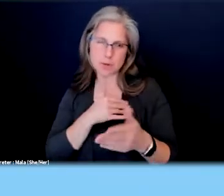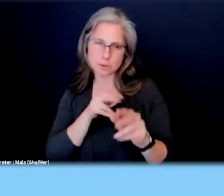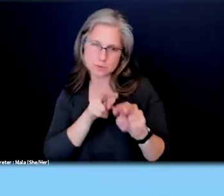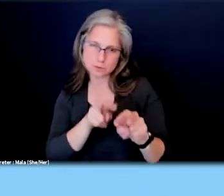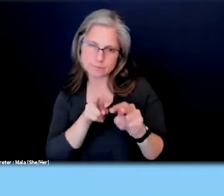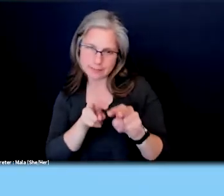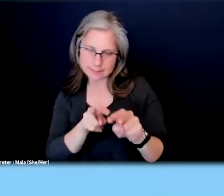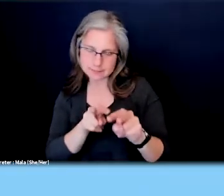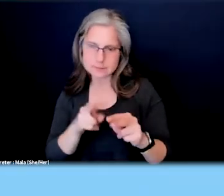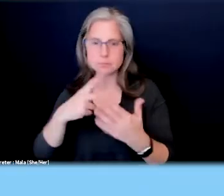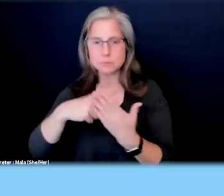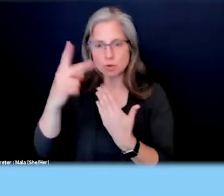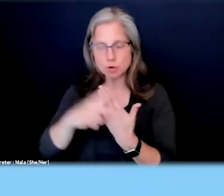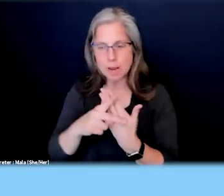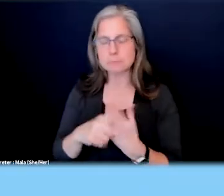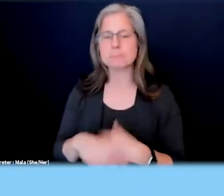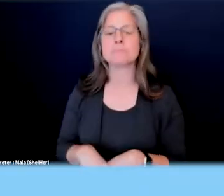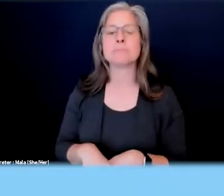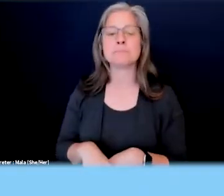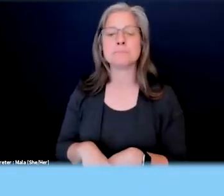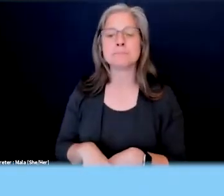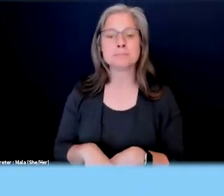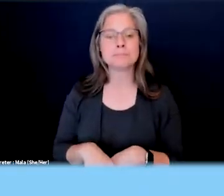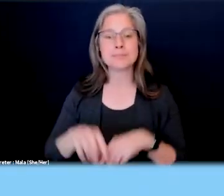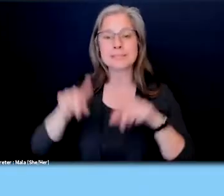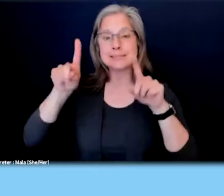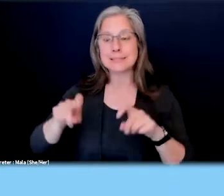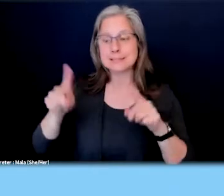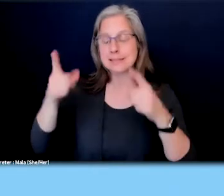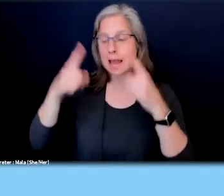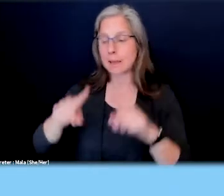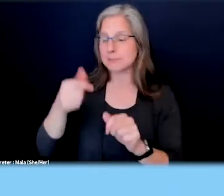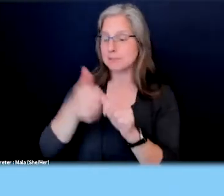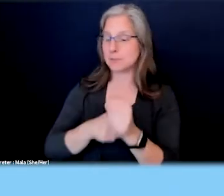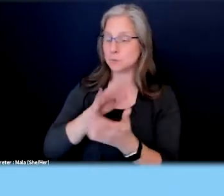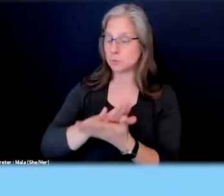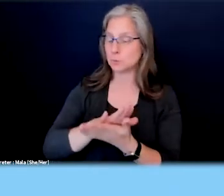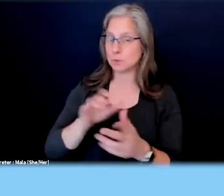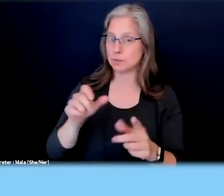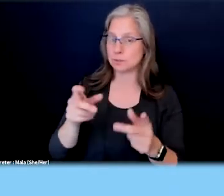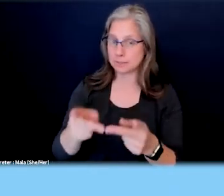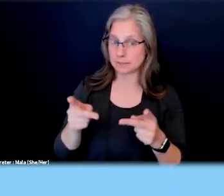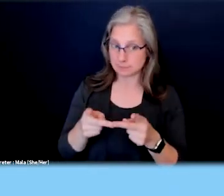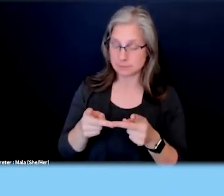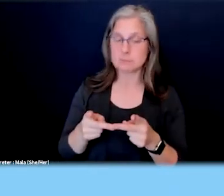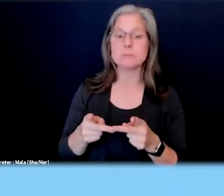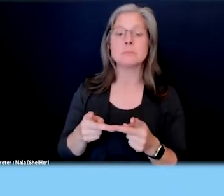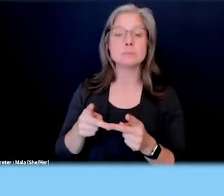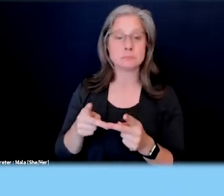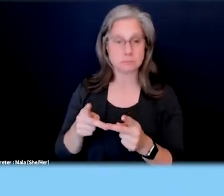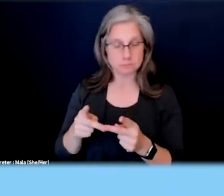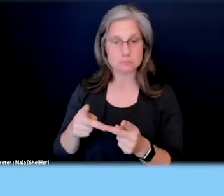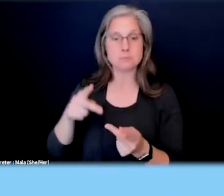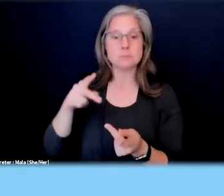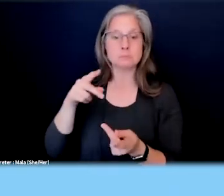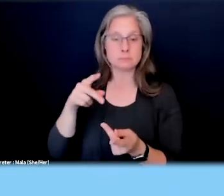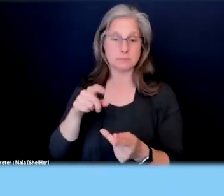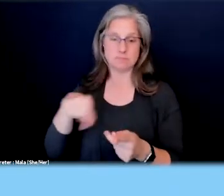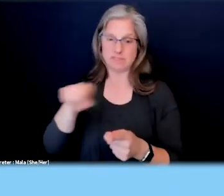testing program. Testing takes place at each school site, and folks test themselves.